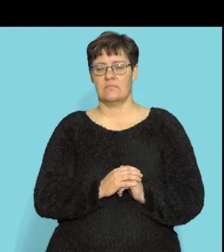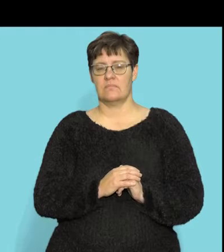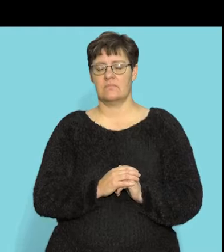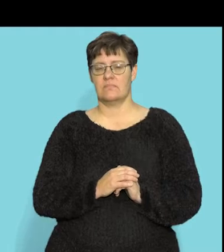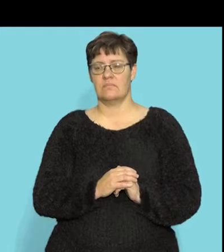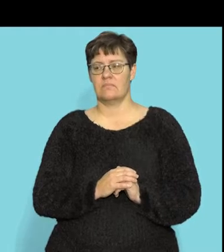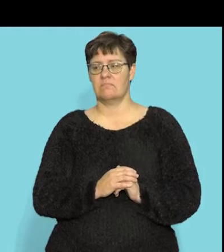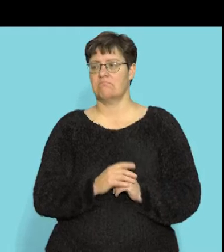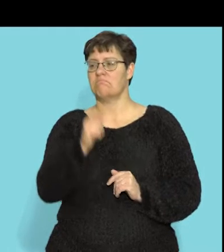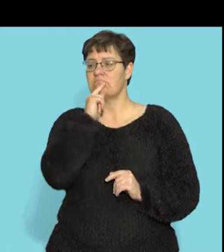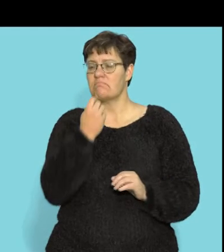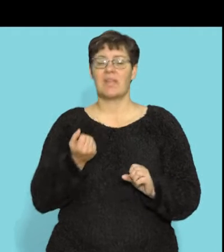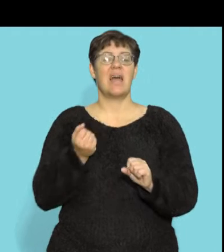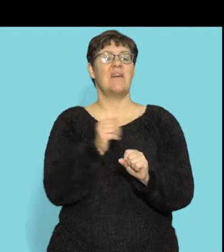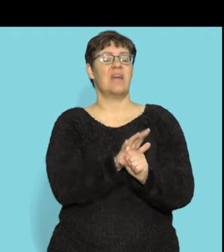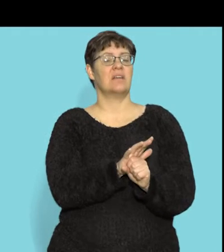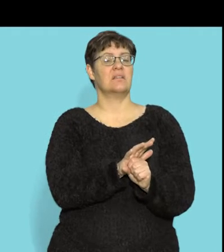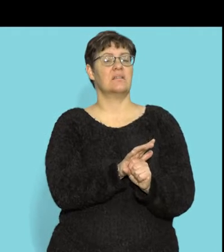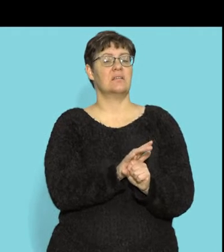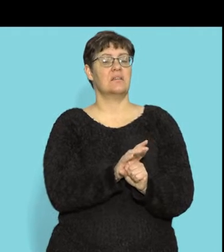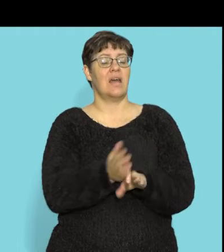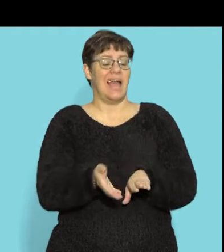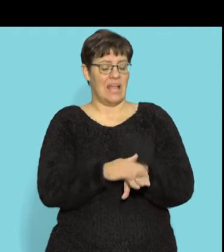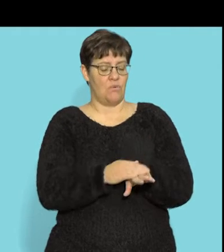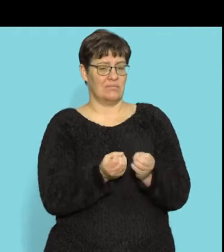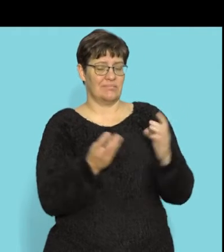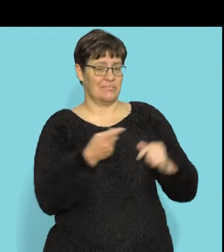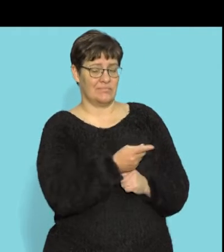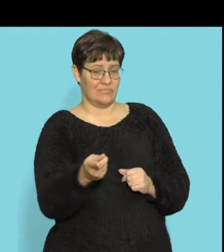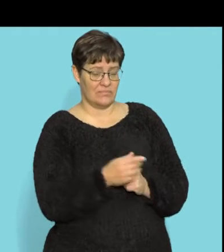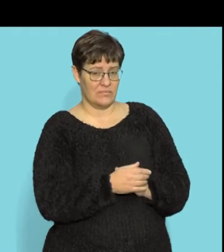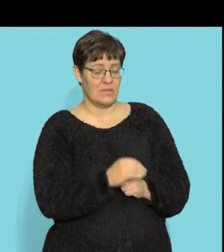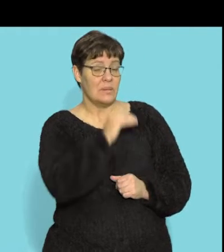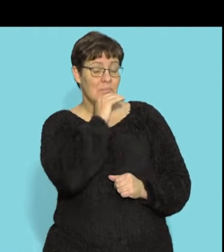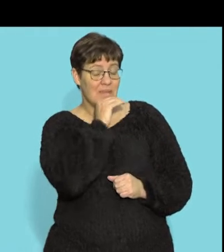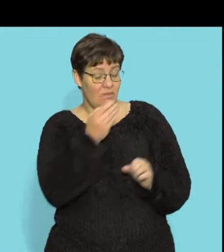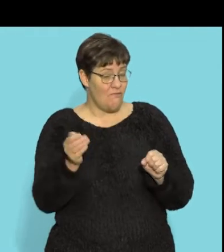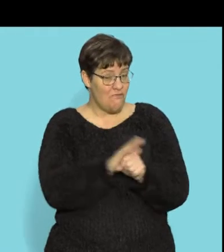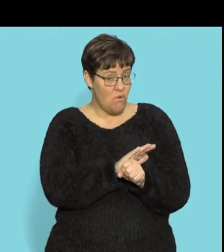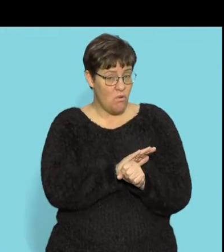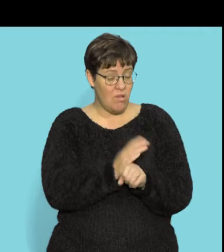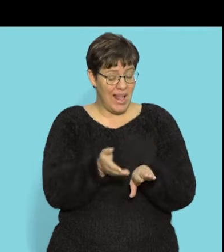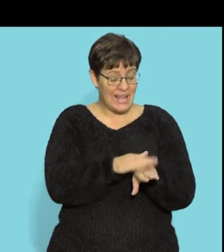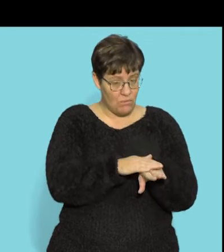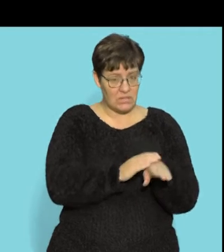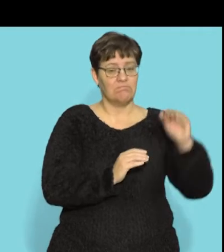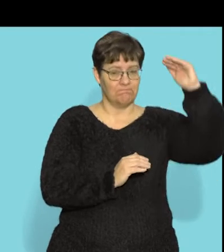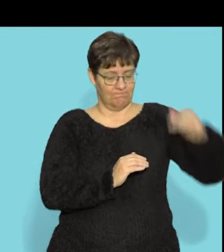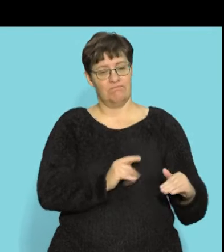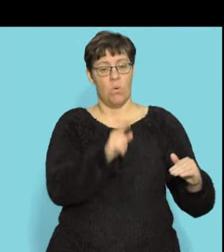right? If it increases, how does that affect the total current? It means the total current in the